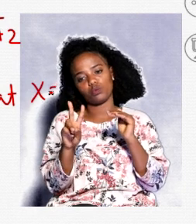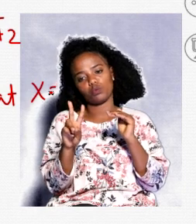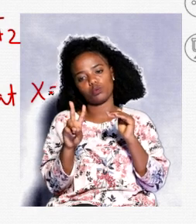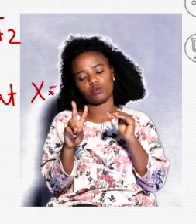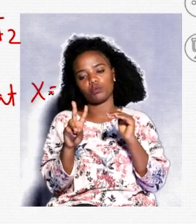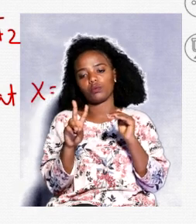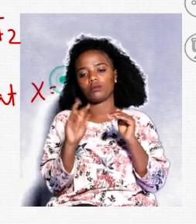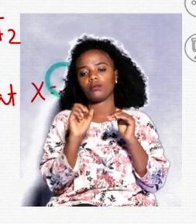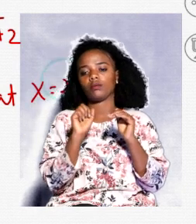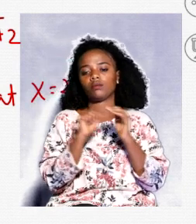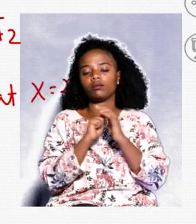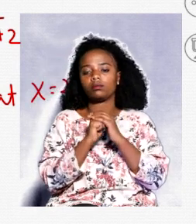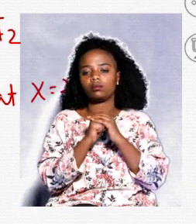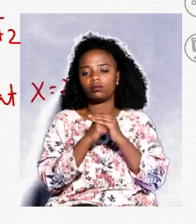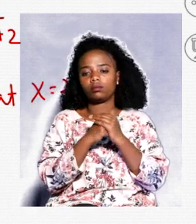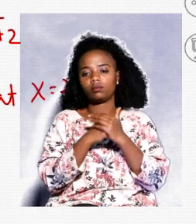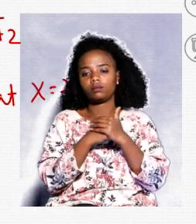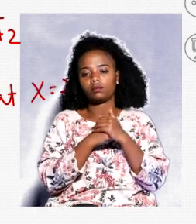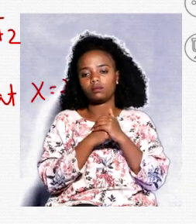x is equal to 2.